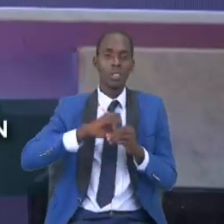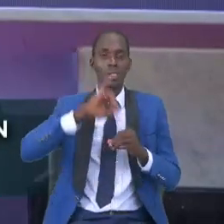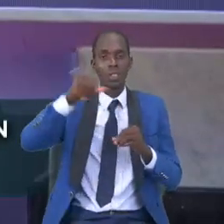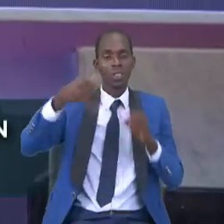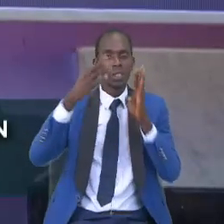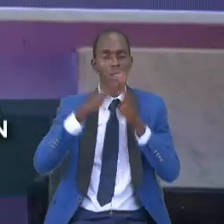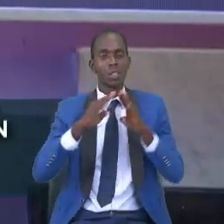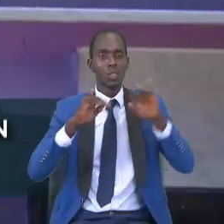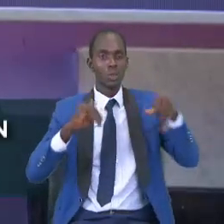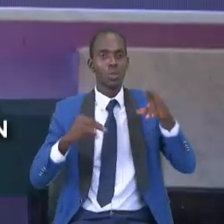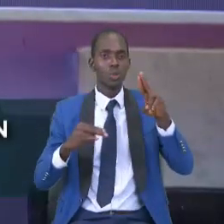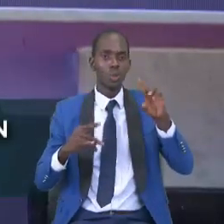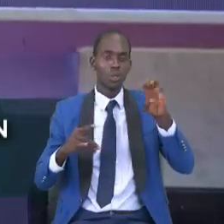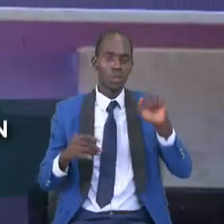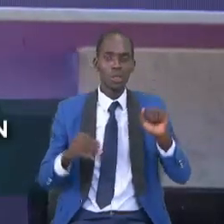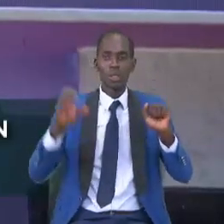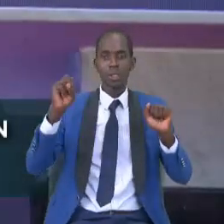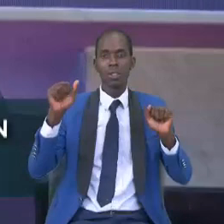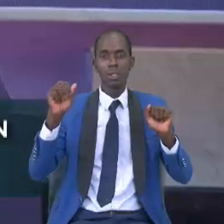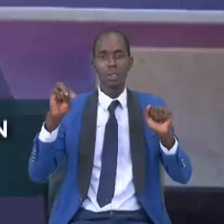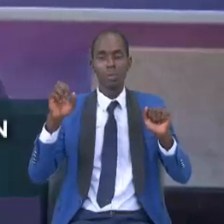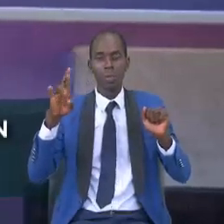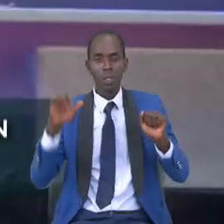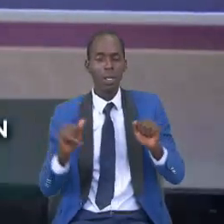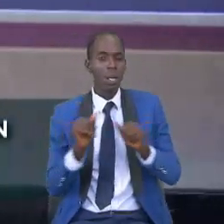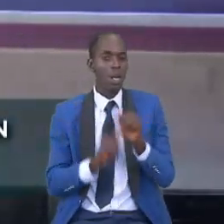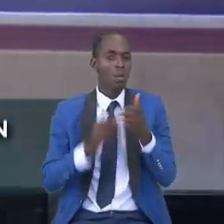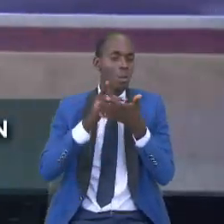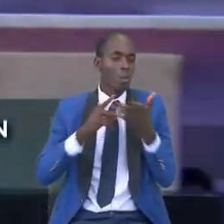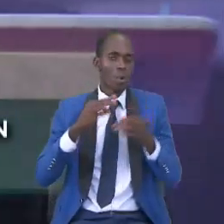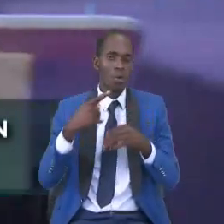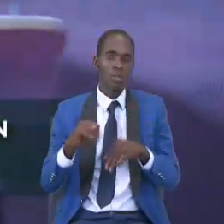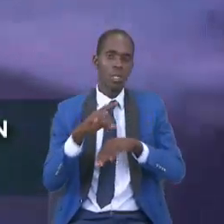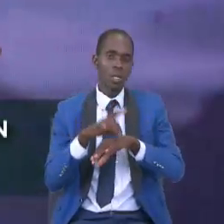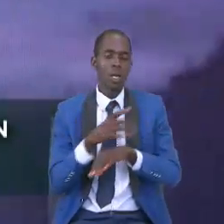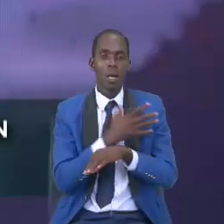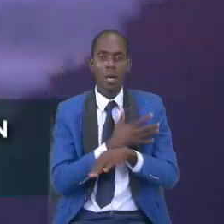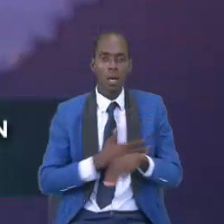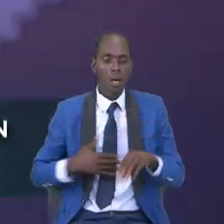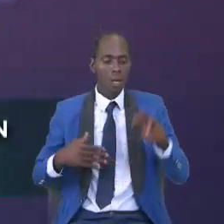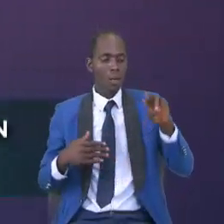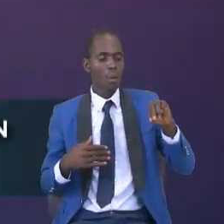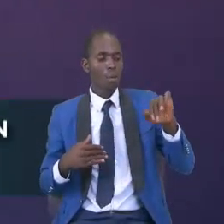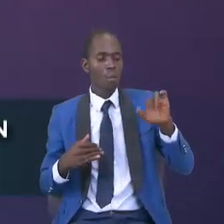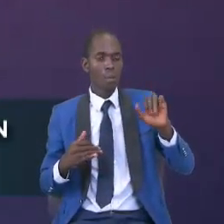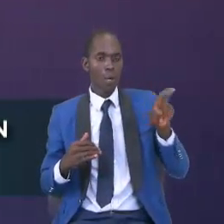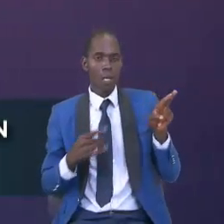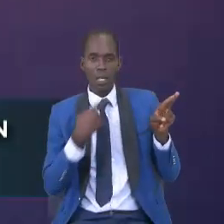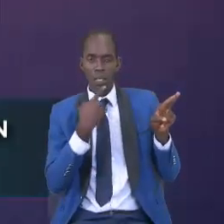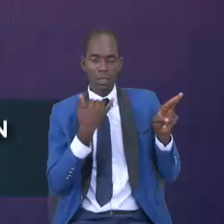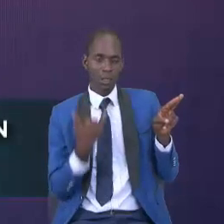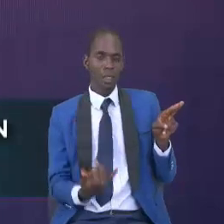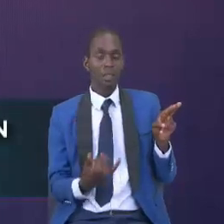in Samaria. And then he says, unto the uttermost part of the earth. And Micah comes to say that it's